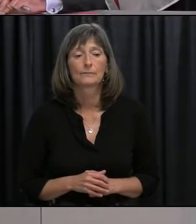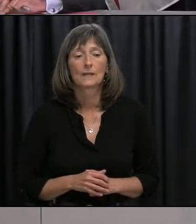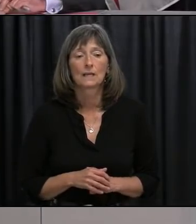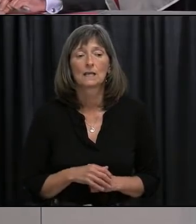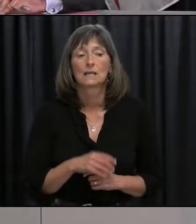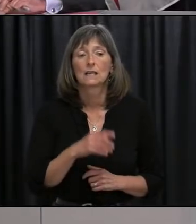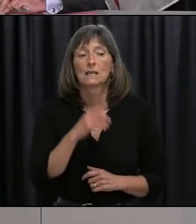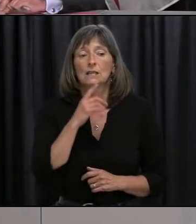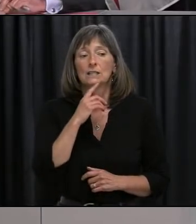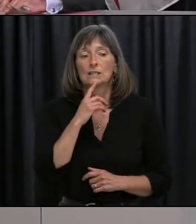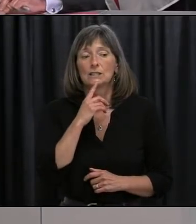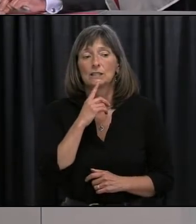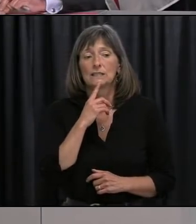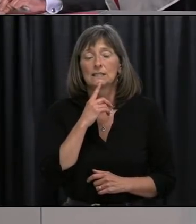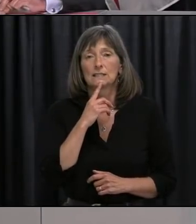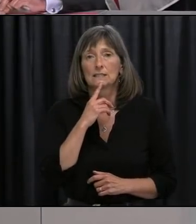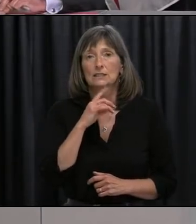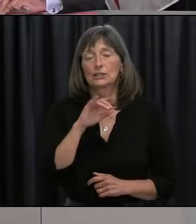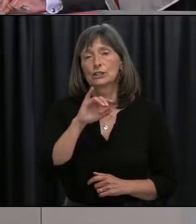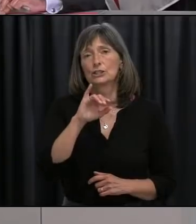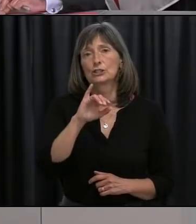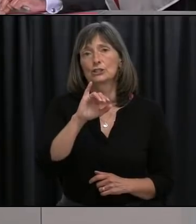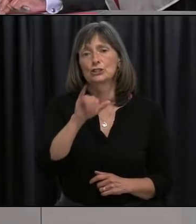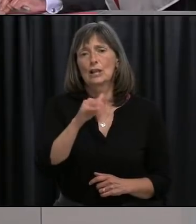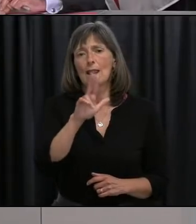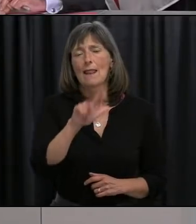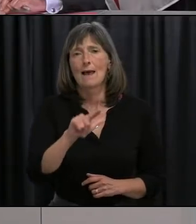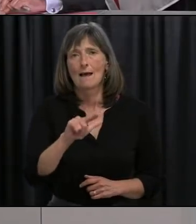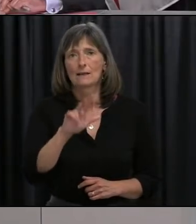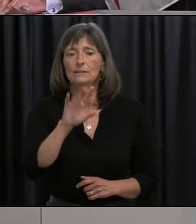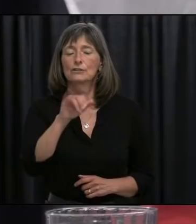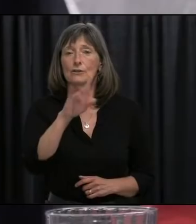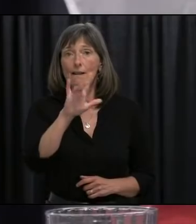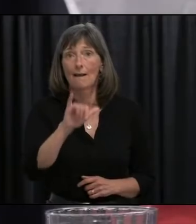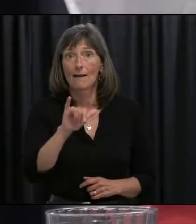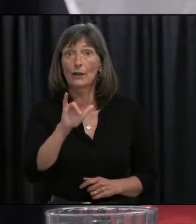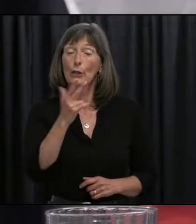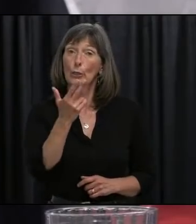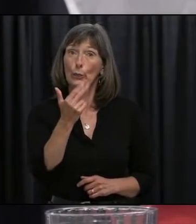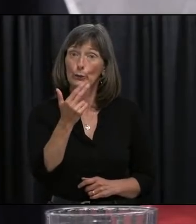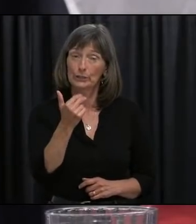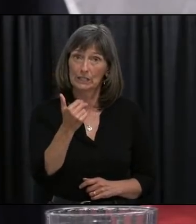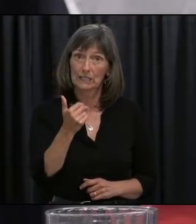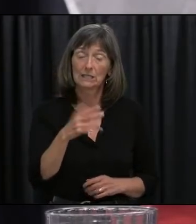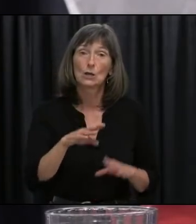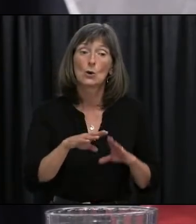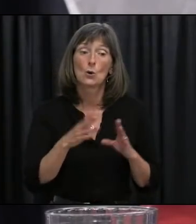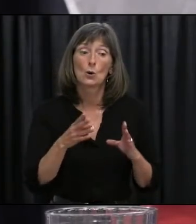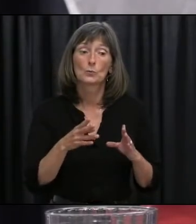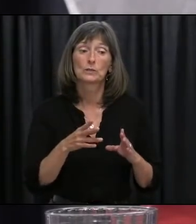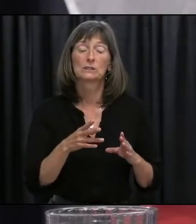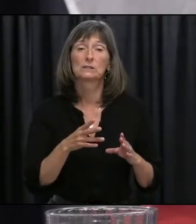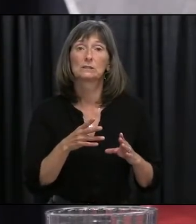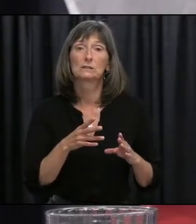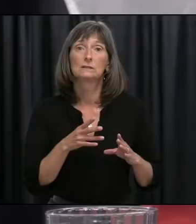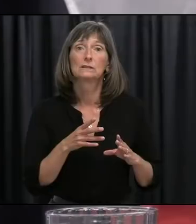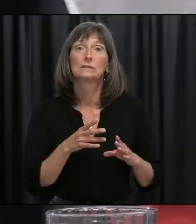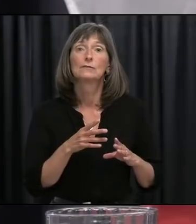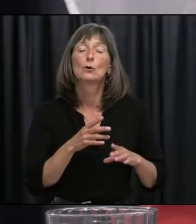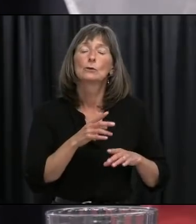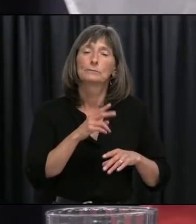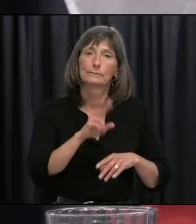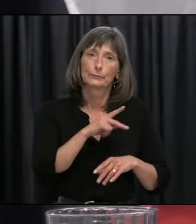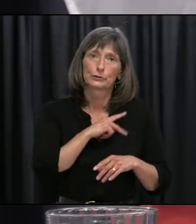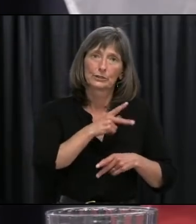opening up on July 13th. Why that date of July 13th? In keeping with a lot of the changes that we've